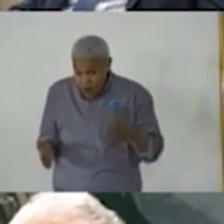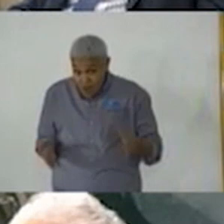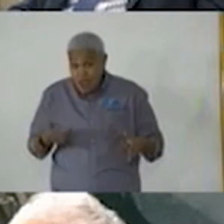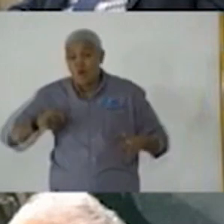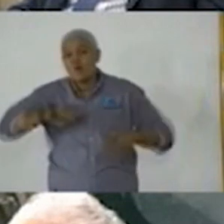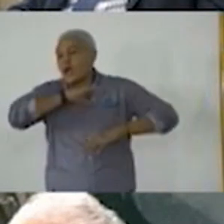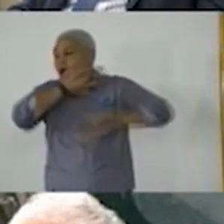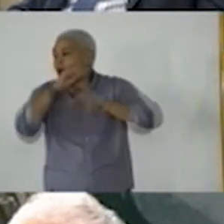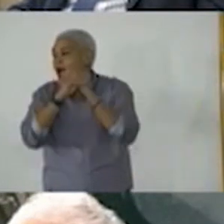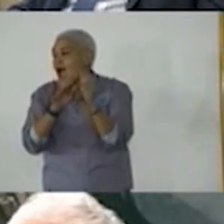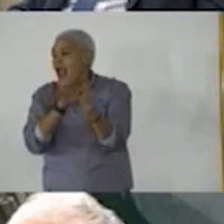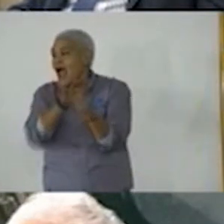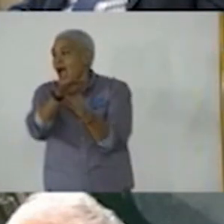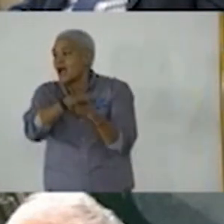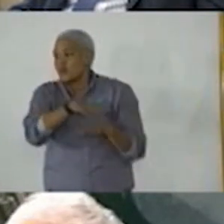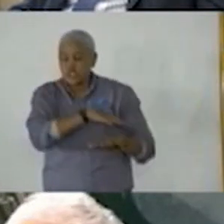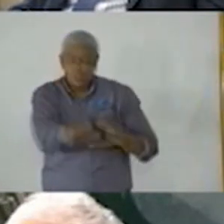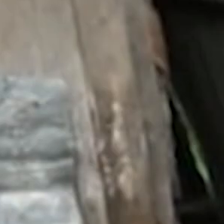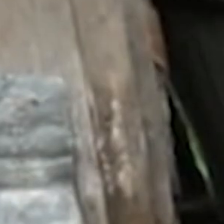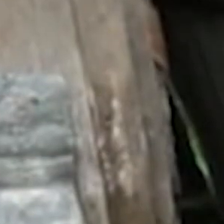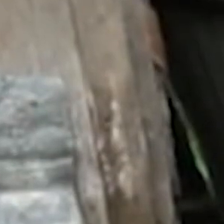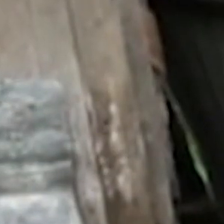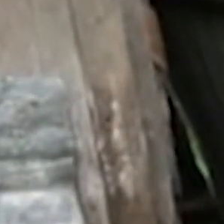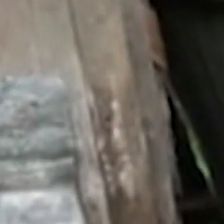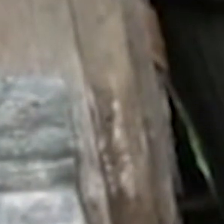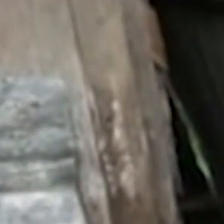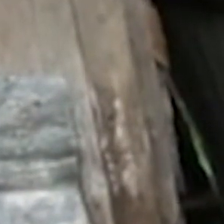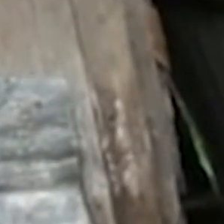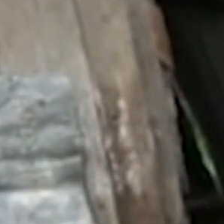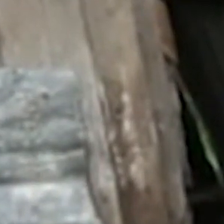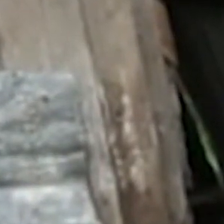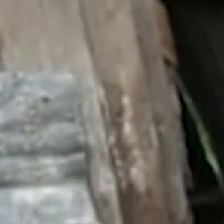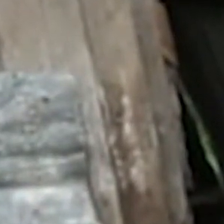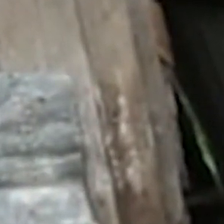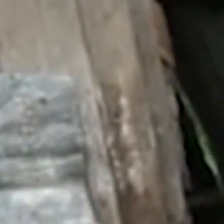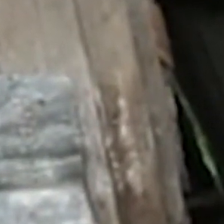out adequate drainage. Andrea Chisholm, TVJ News.